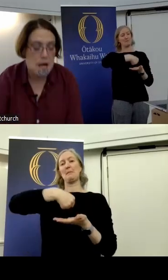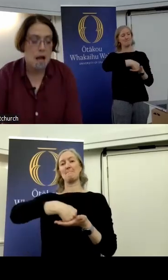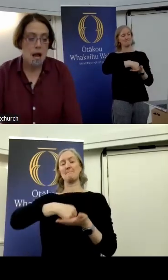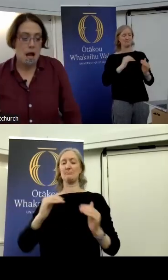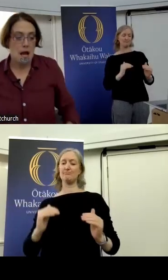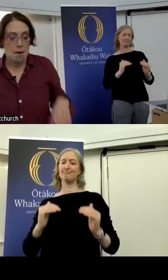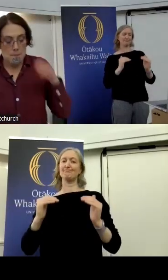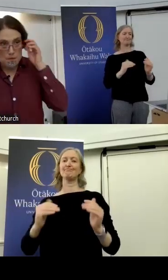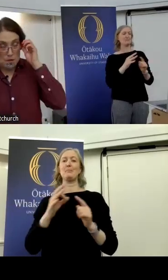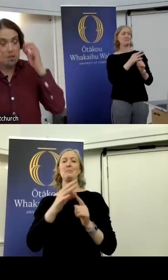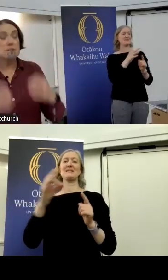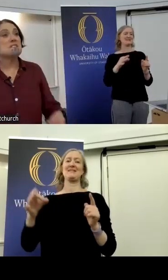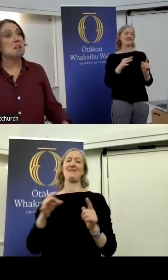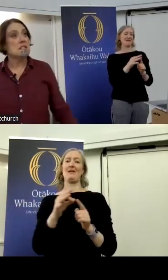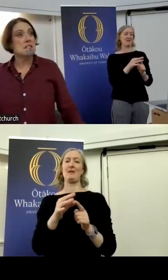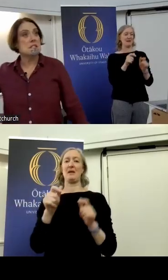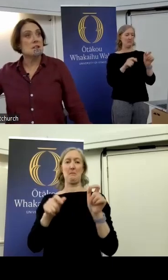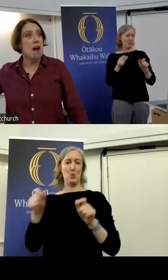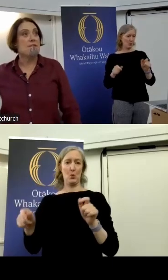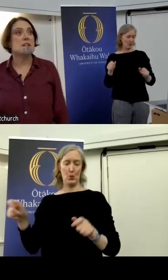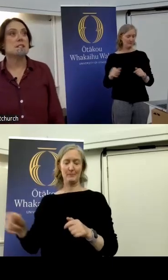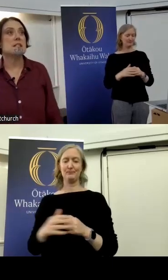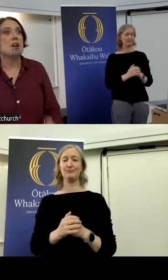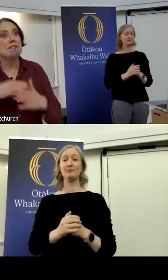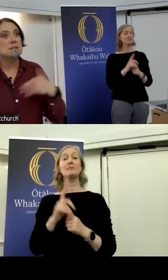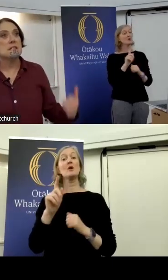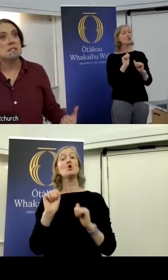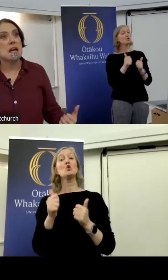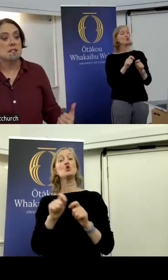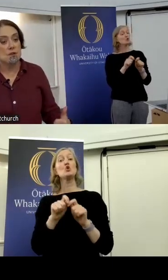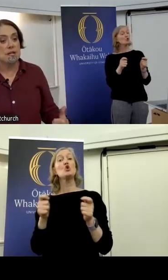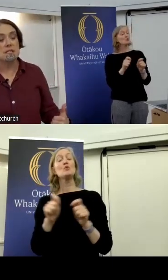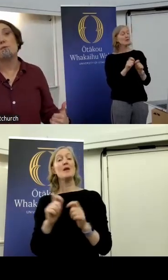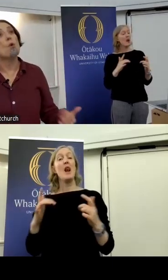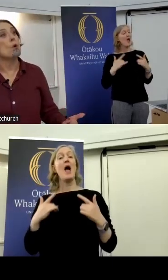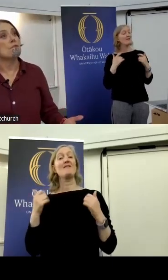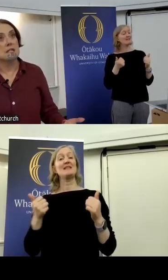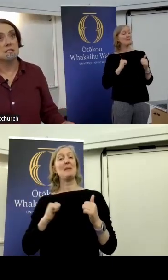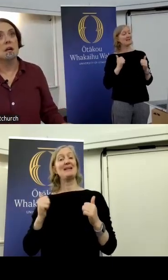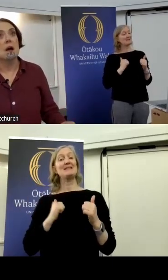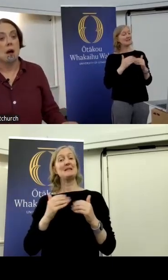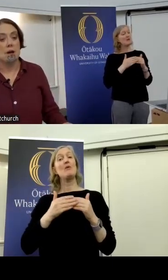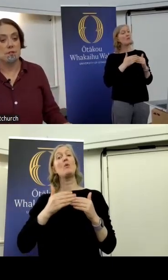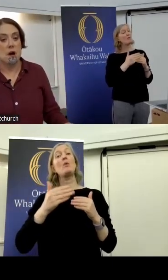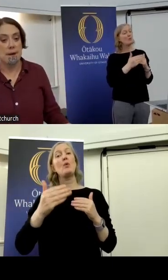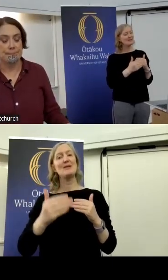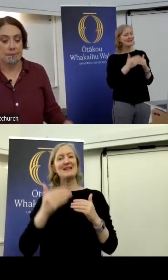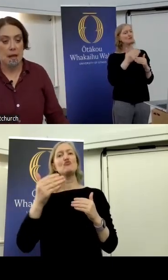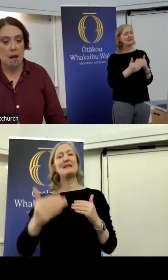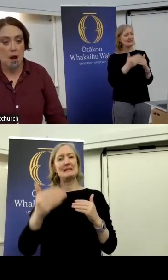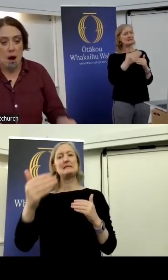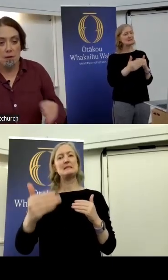that. The good news in this graph is that life expectancy has increased for all of us over